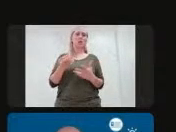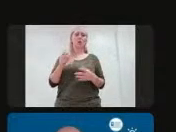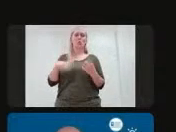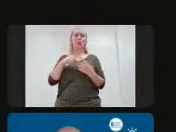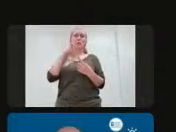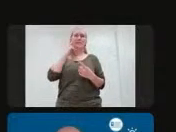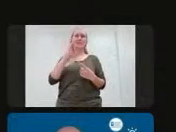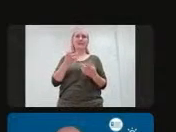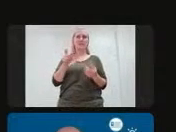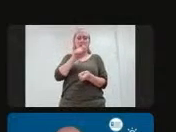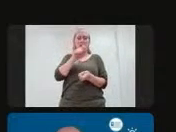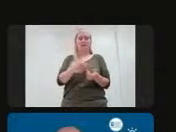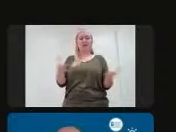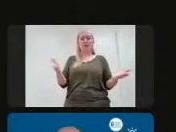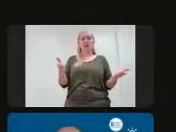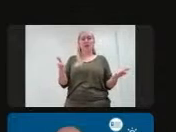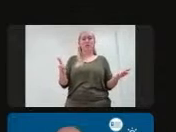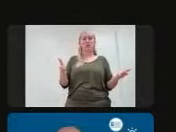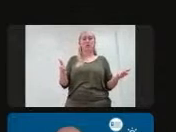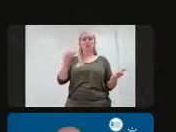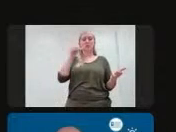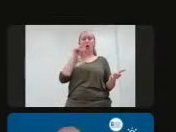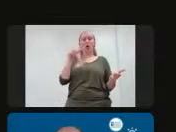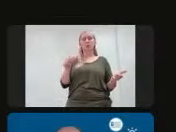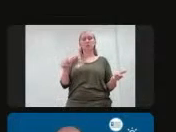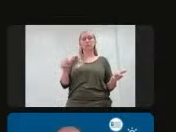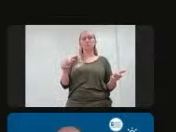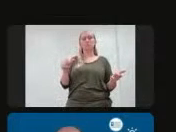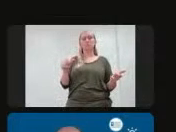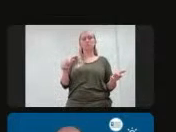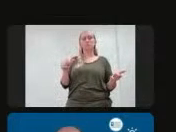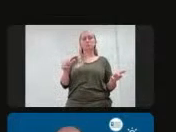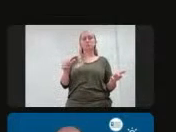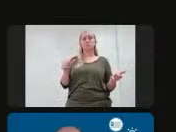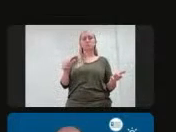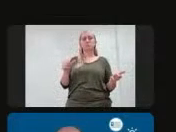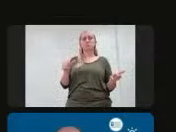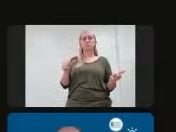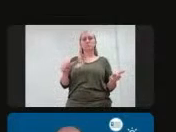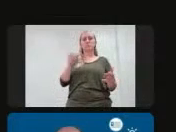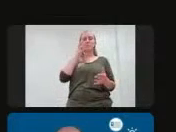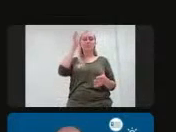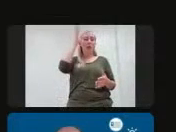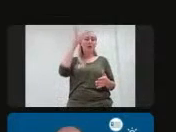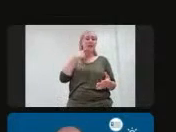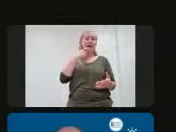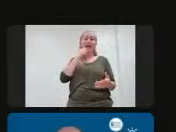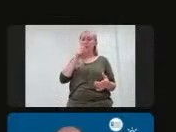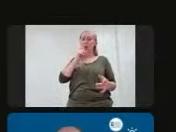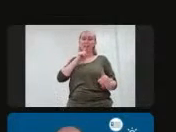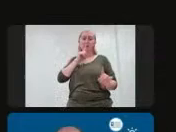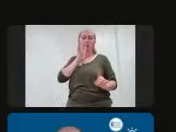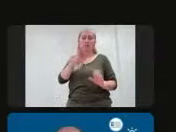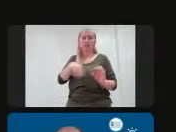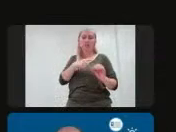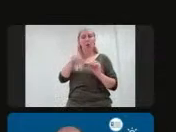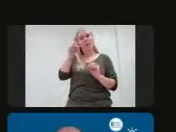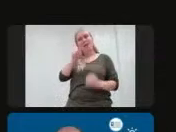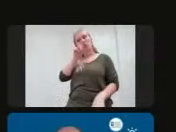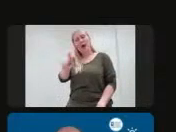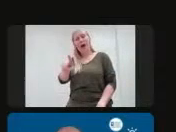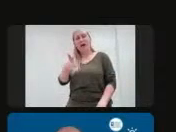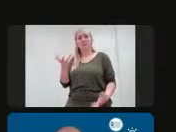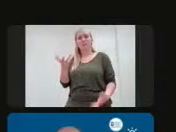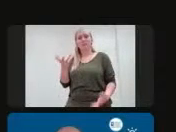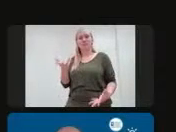certain things are not, the parents say it's not being addressed, then we have to ask those questions. And